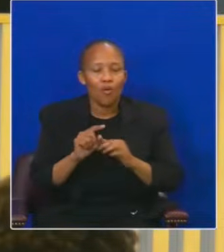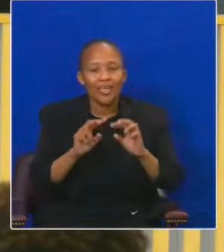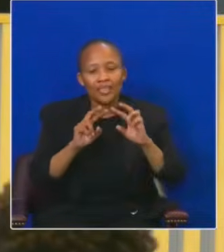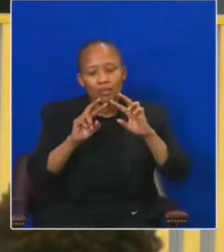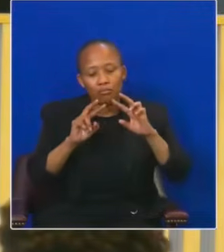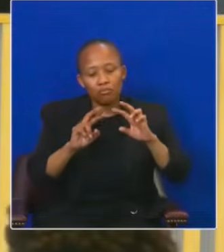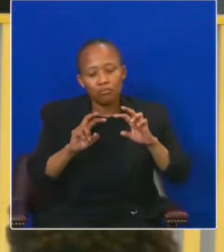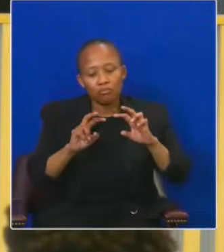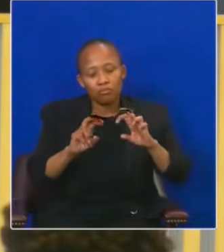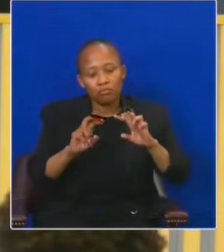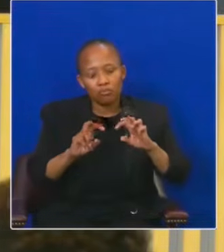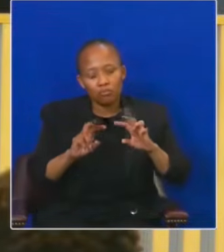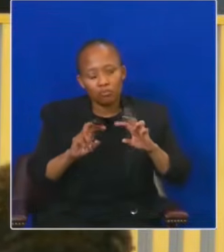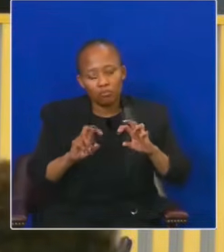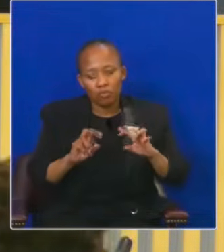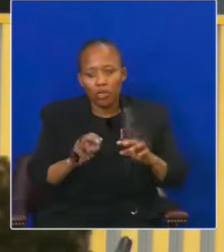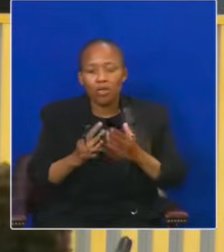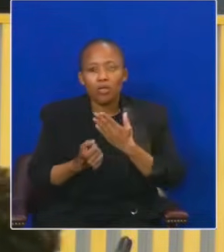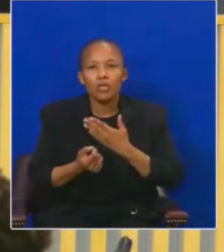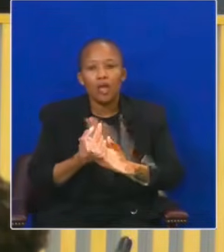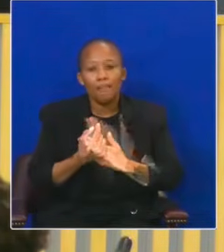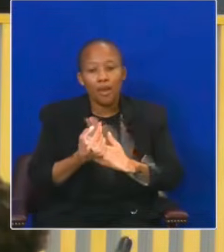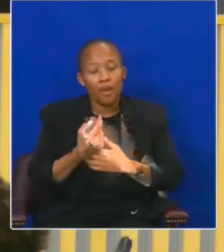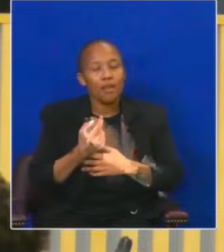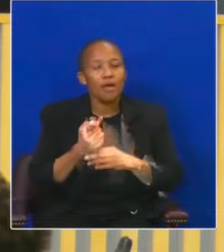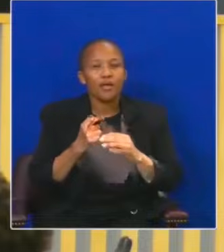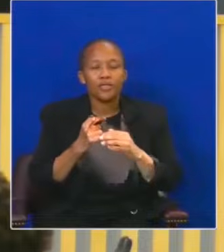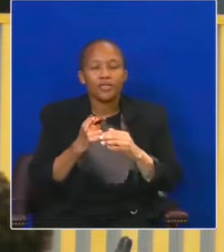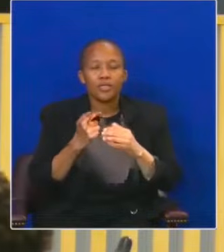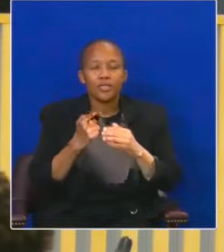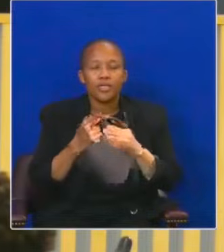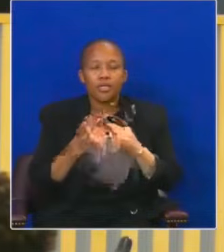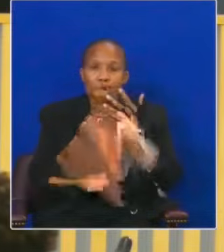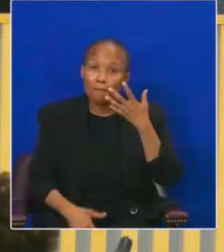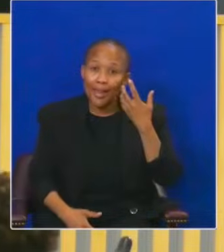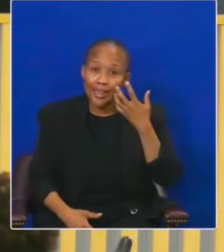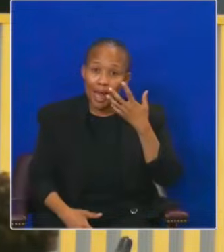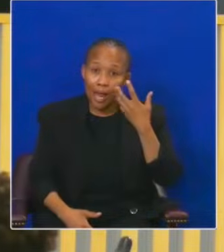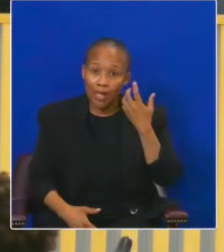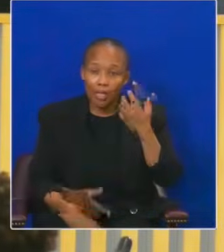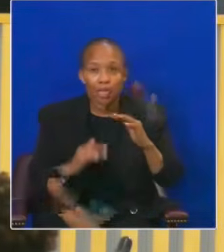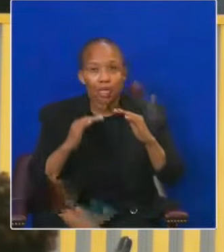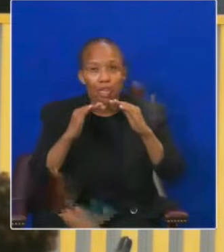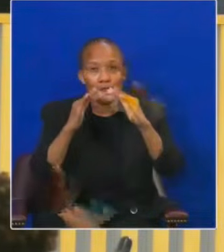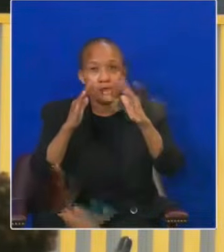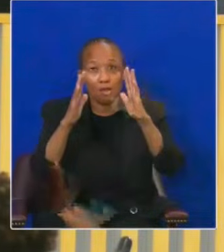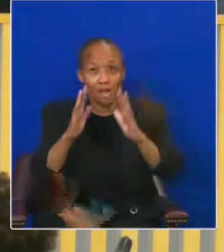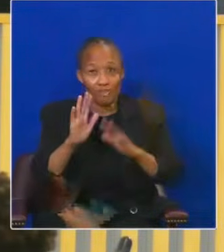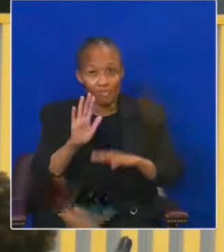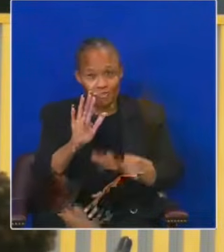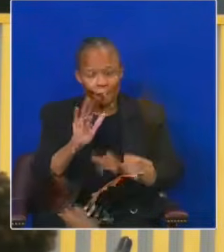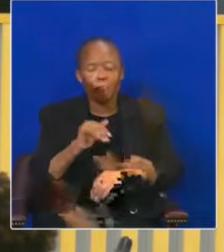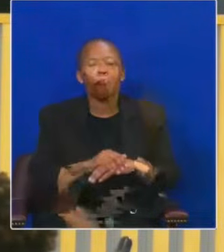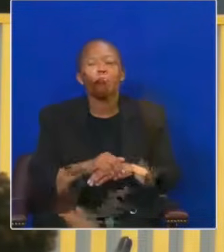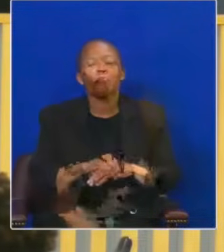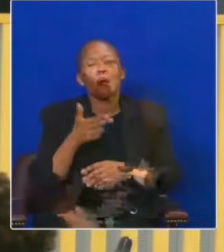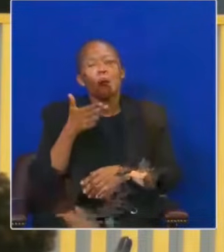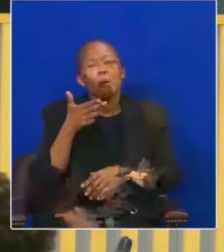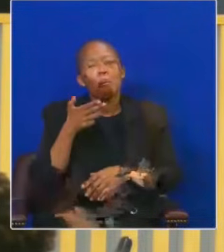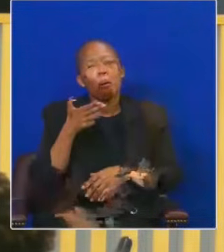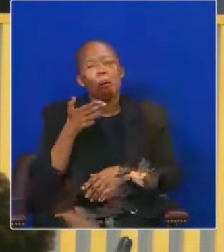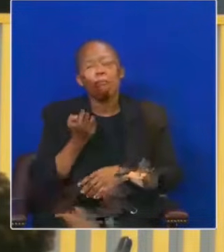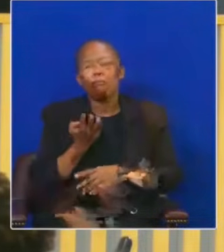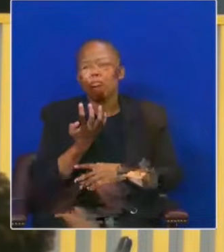Madlanga, we had found 4 firearms which belonged to CAT